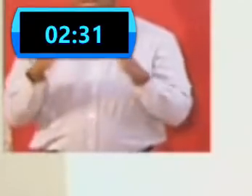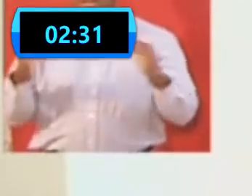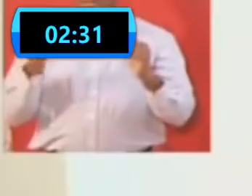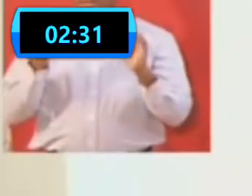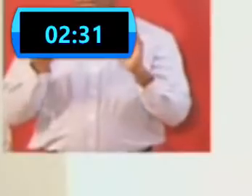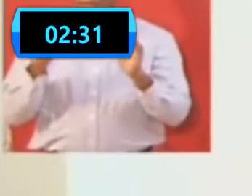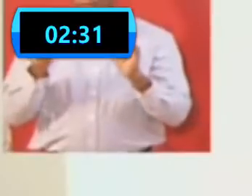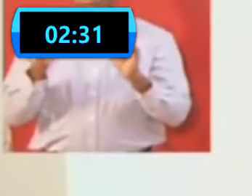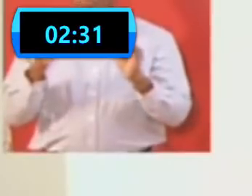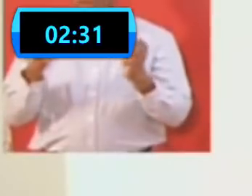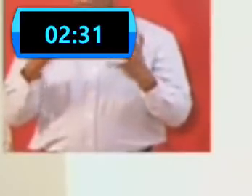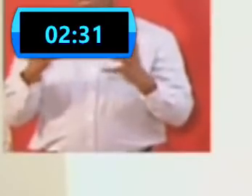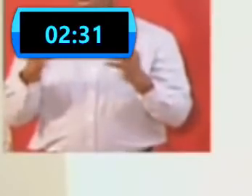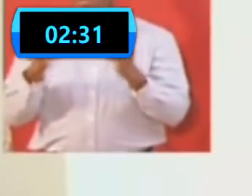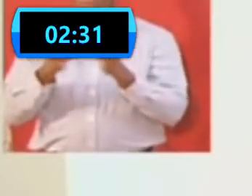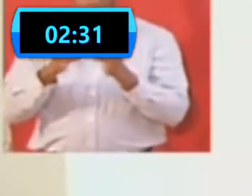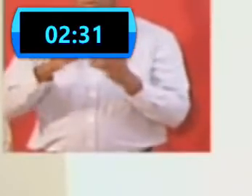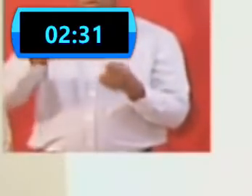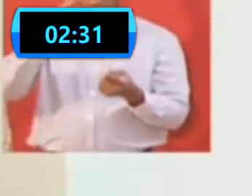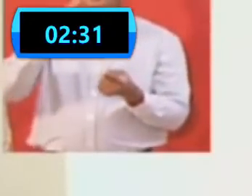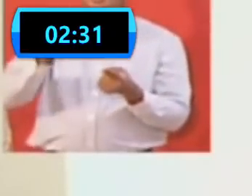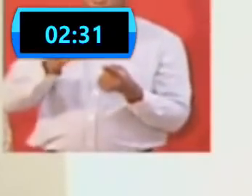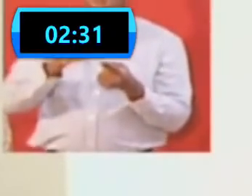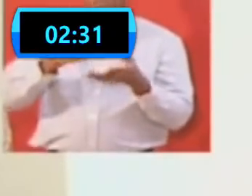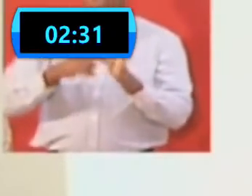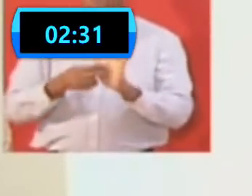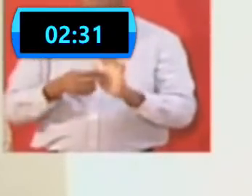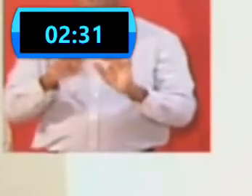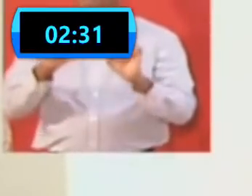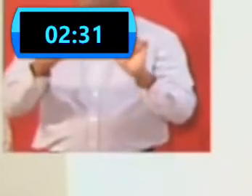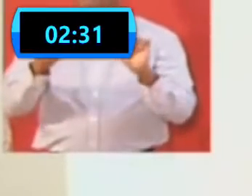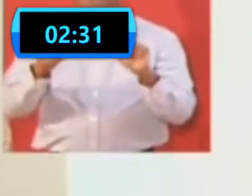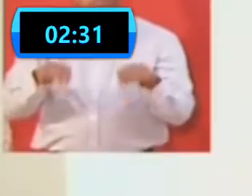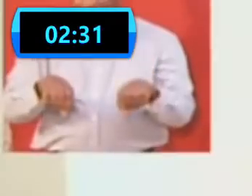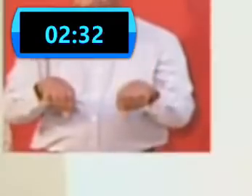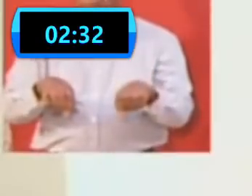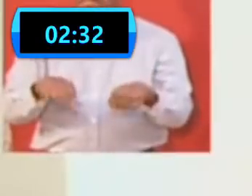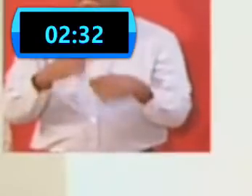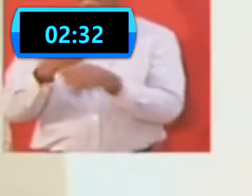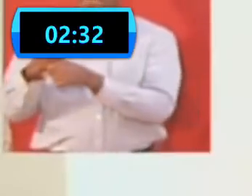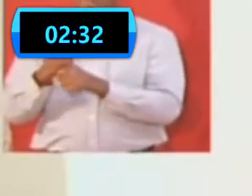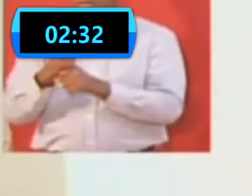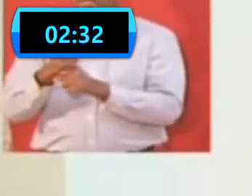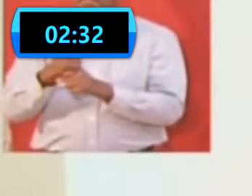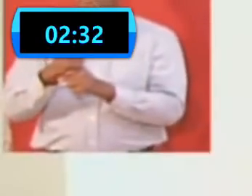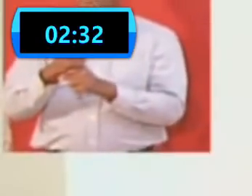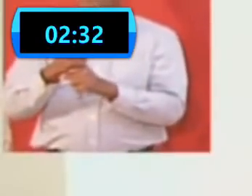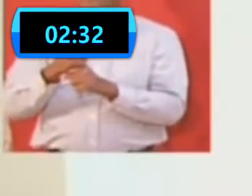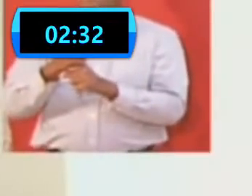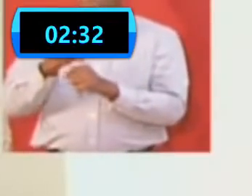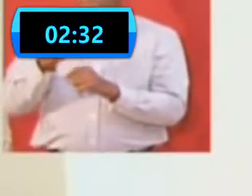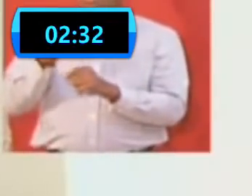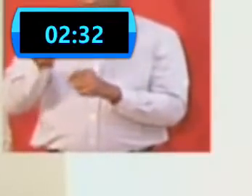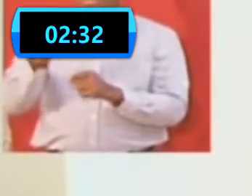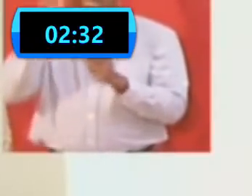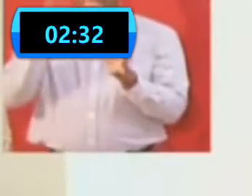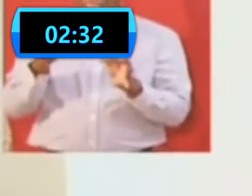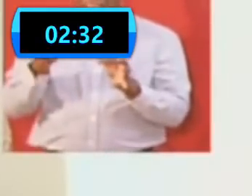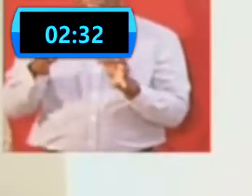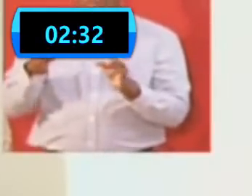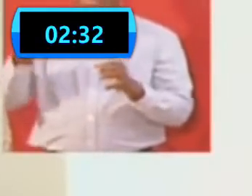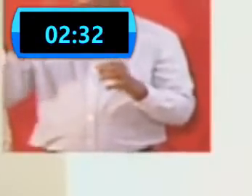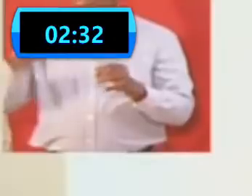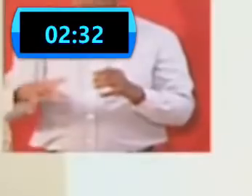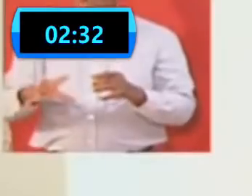enough for us to mix and mingle without resulting in an explosion. Once you have an explosion, you